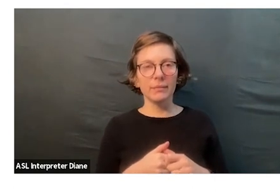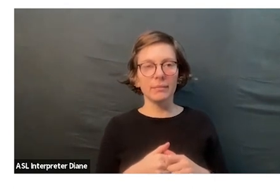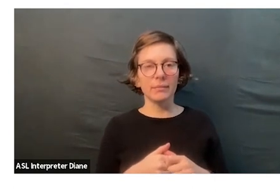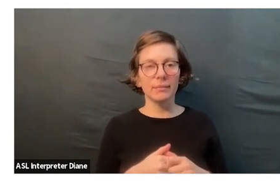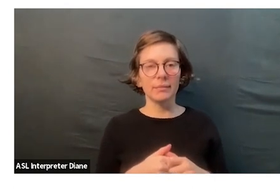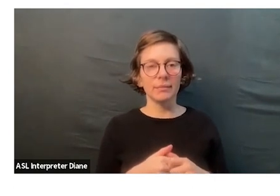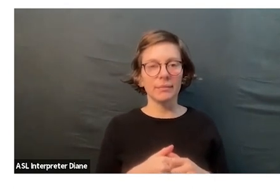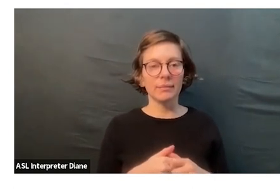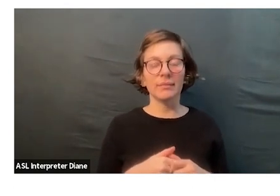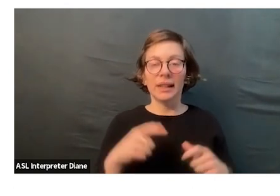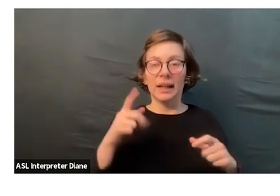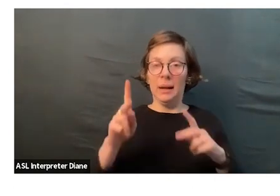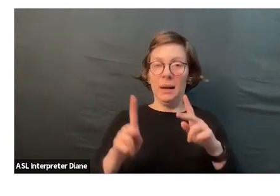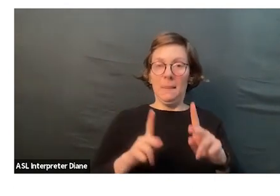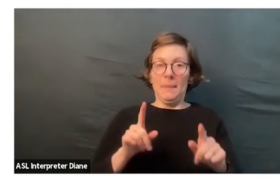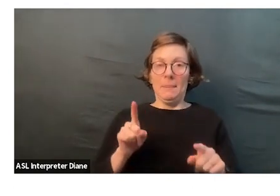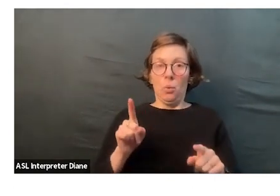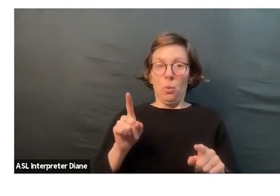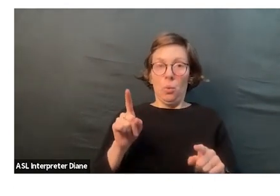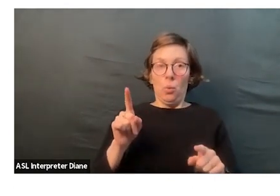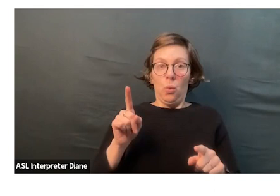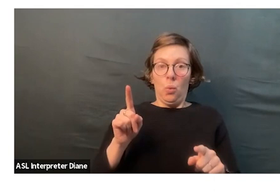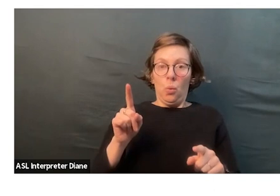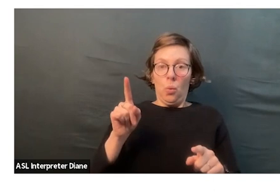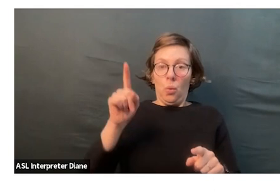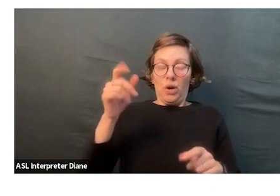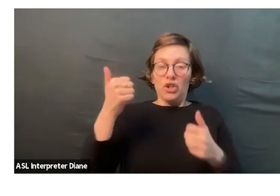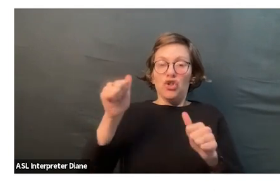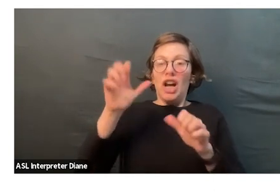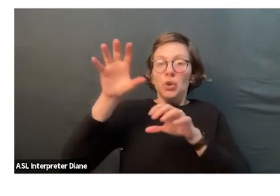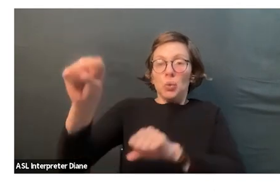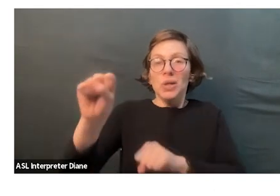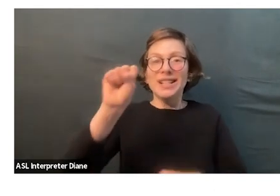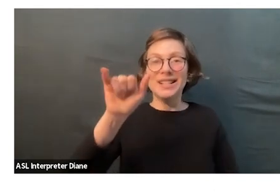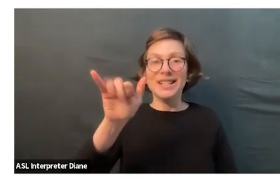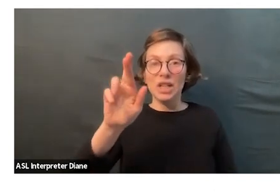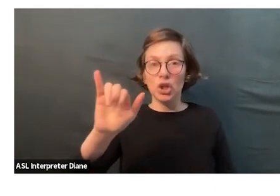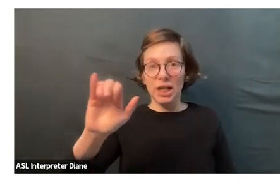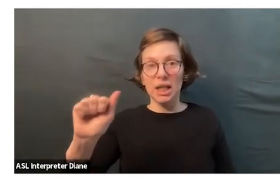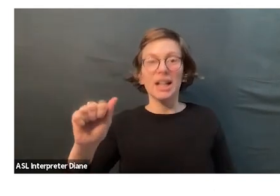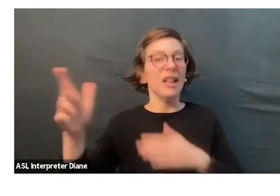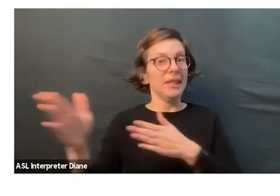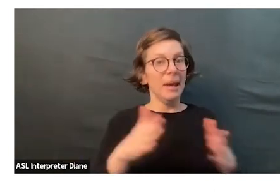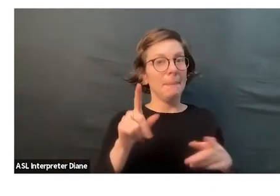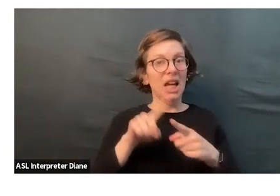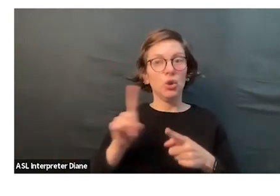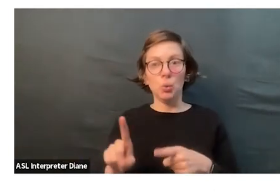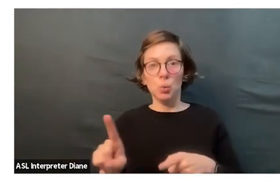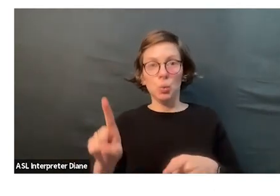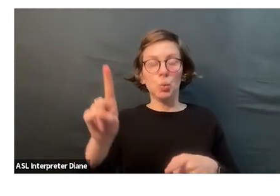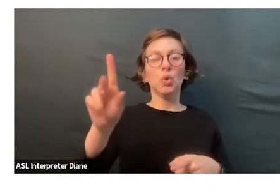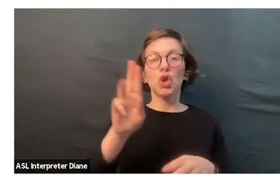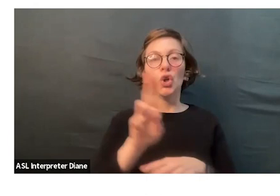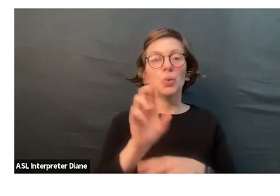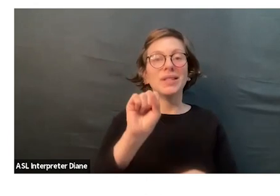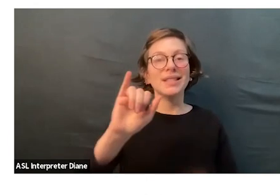Empire developed and extracted from India, but also all of the places along the way that they managed